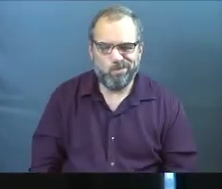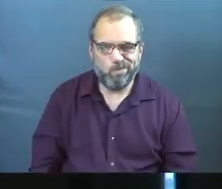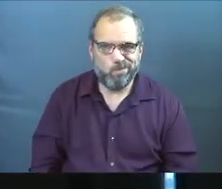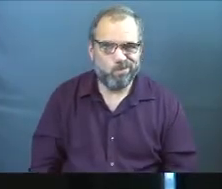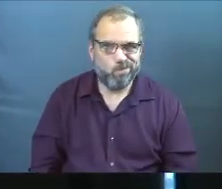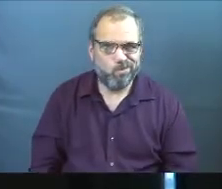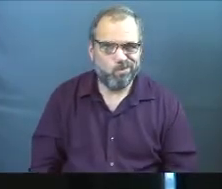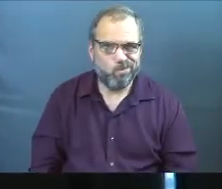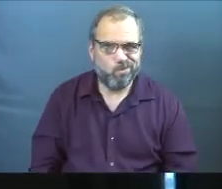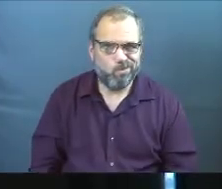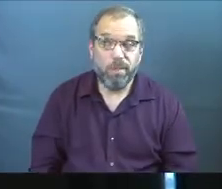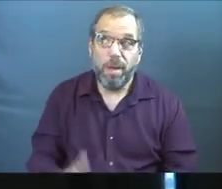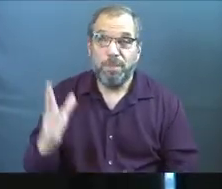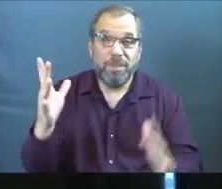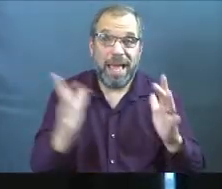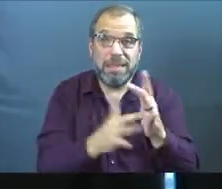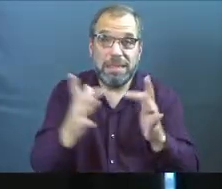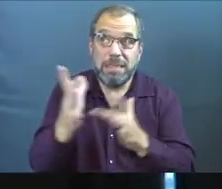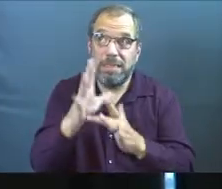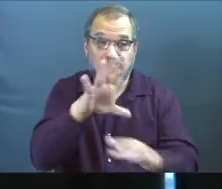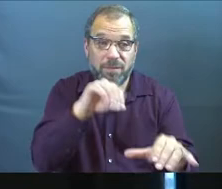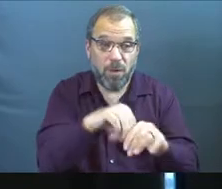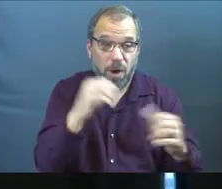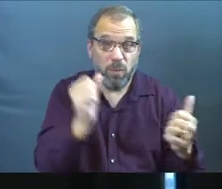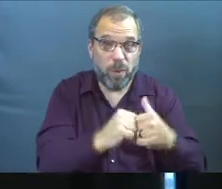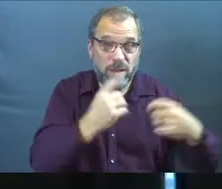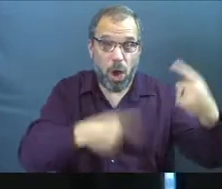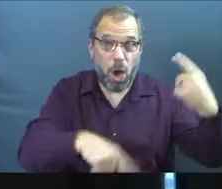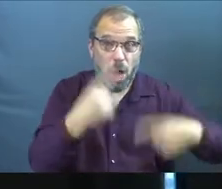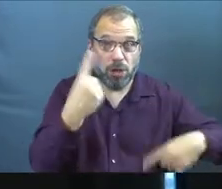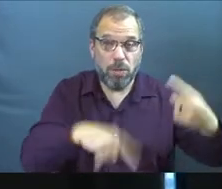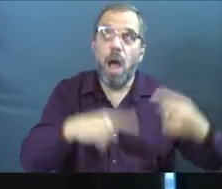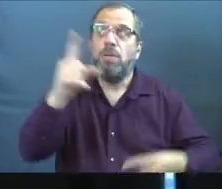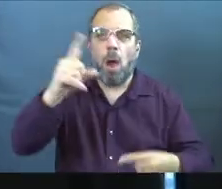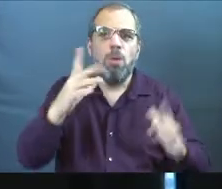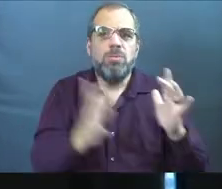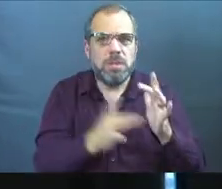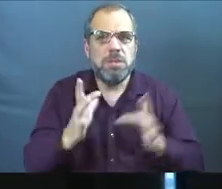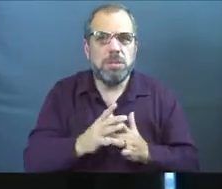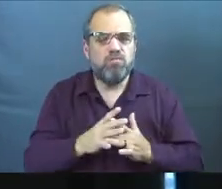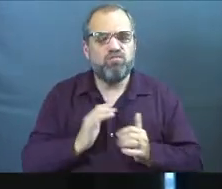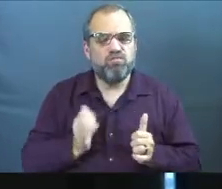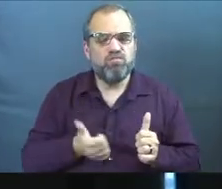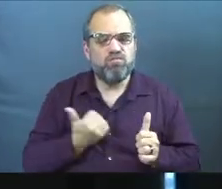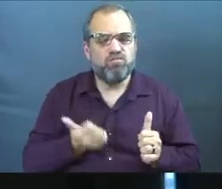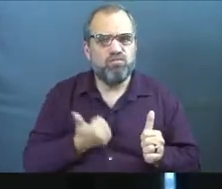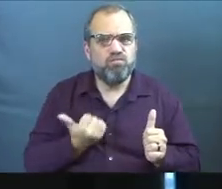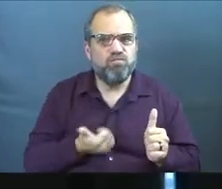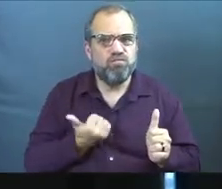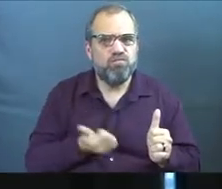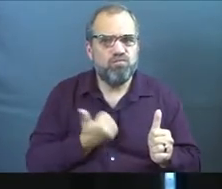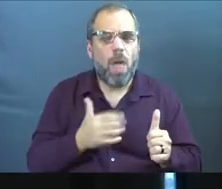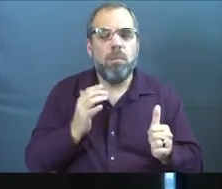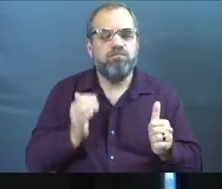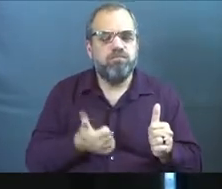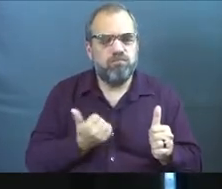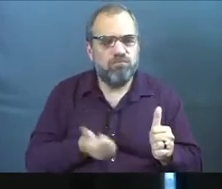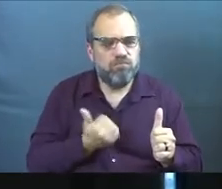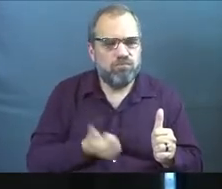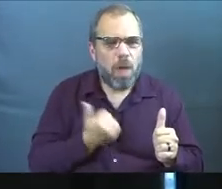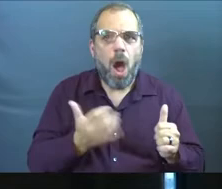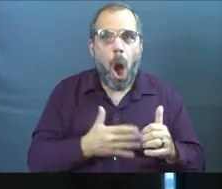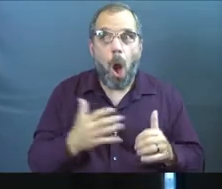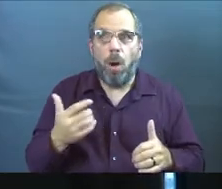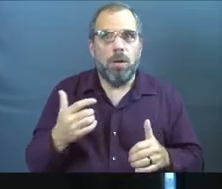And Jesus, he definitely won't even get into that. He will pursue them, no doubt. Jesus, we